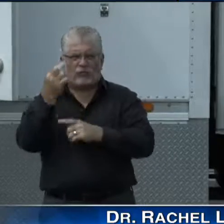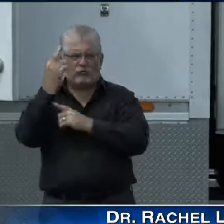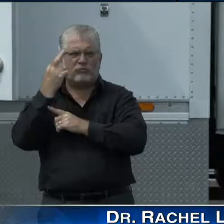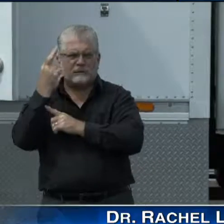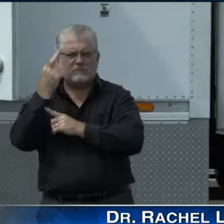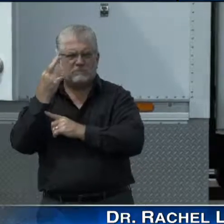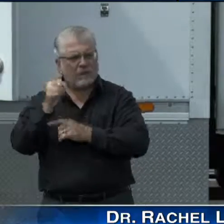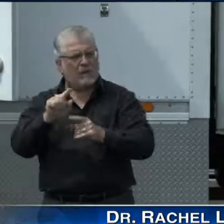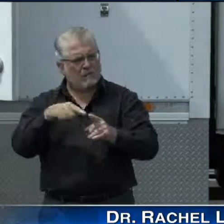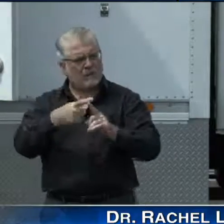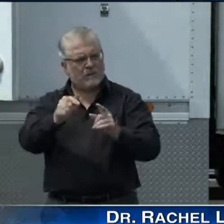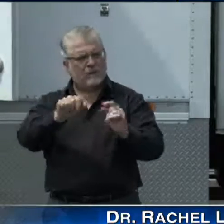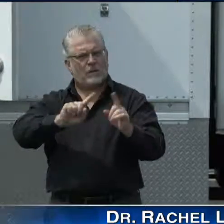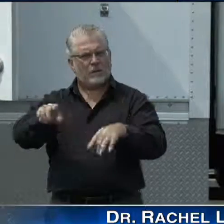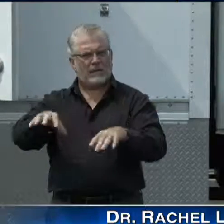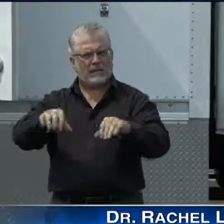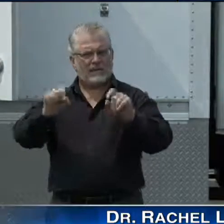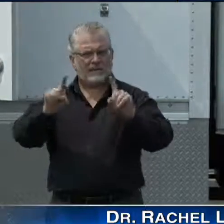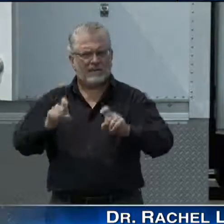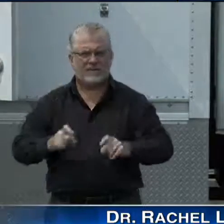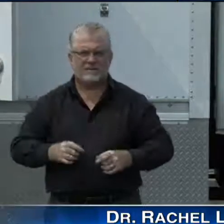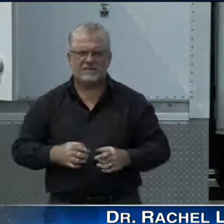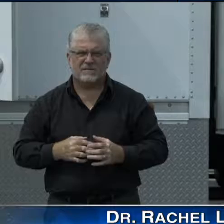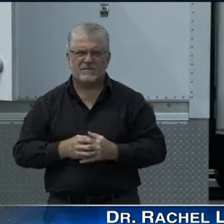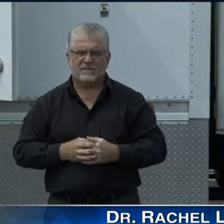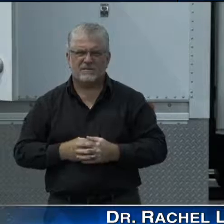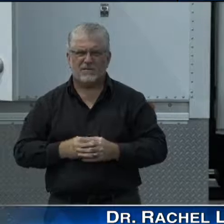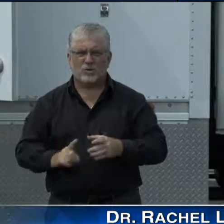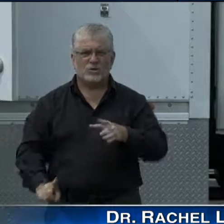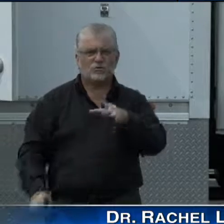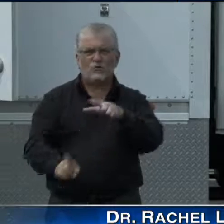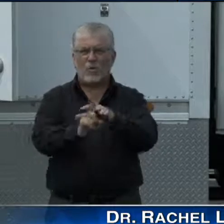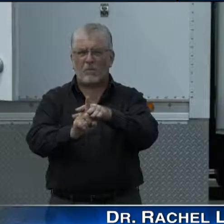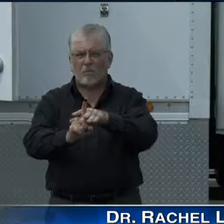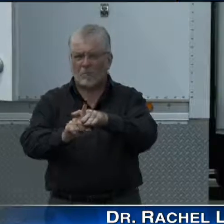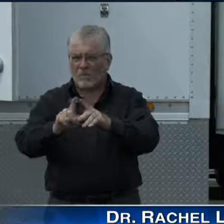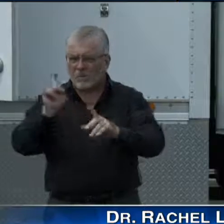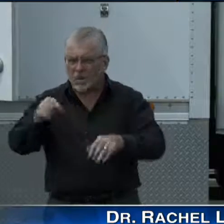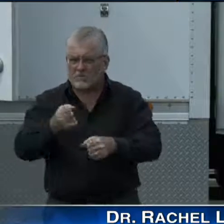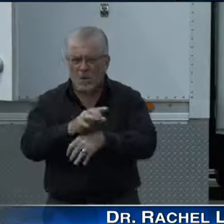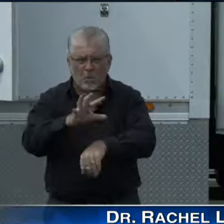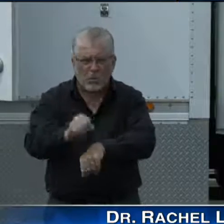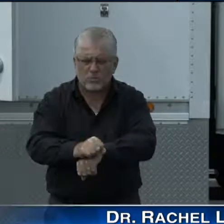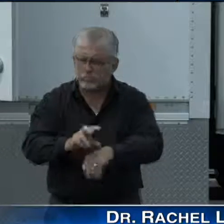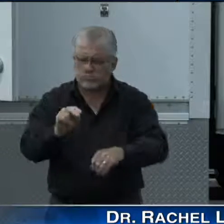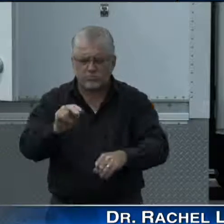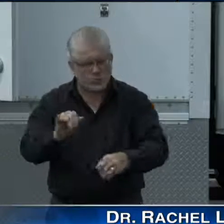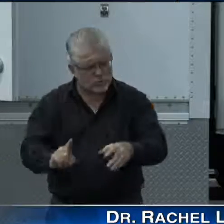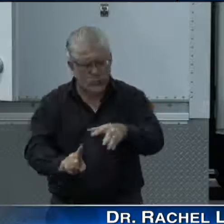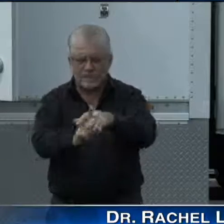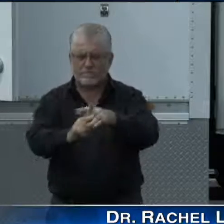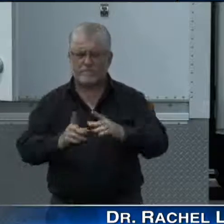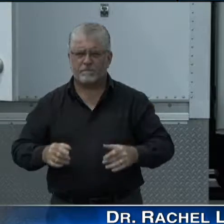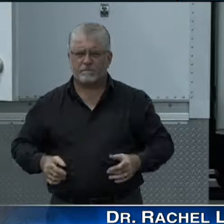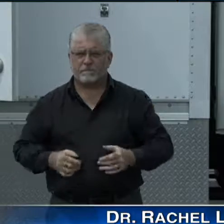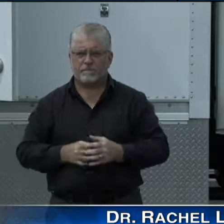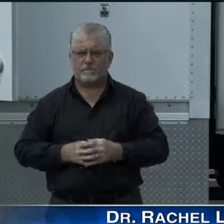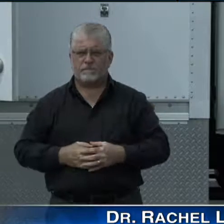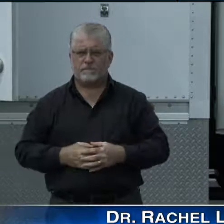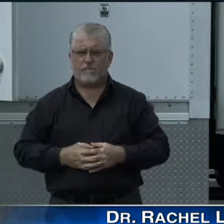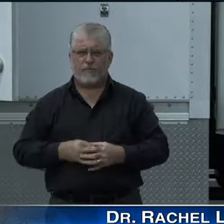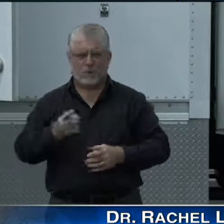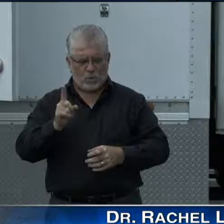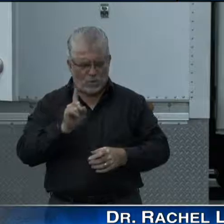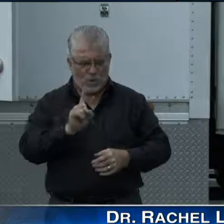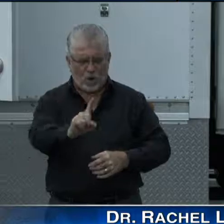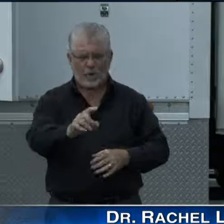tested. In terms of just showing up, do you need an appointment? No, you just show up. You just come to one of the testing sites, and they'll